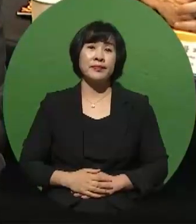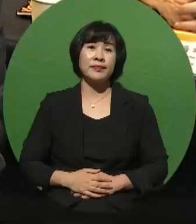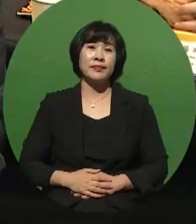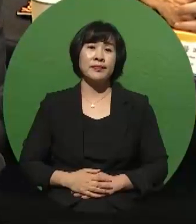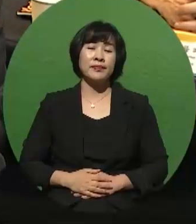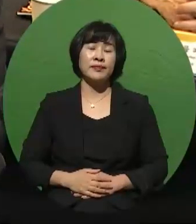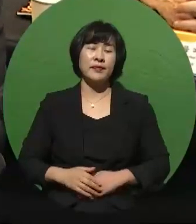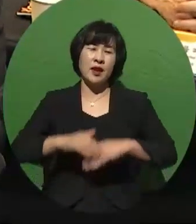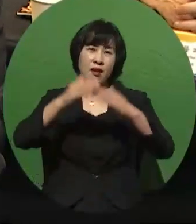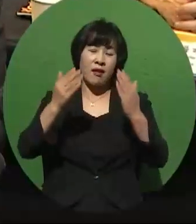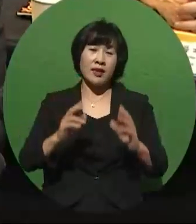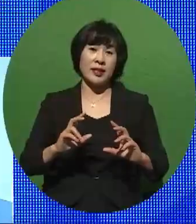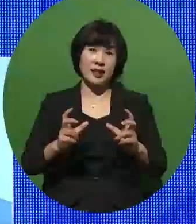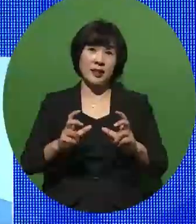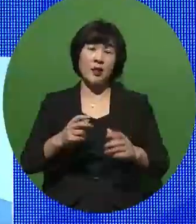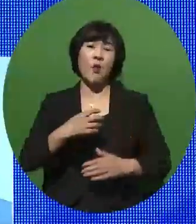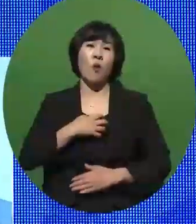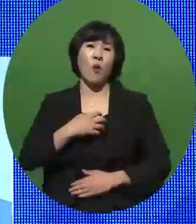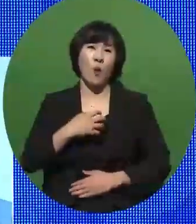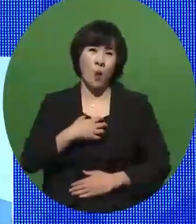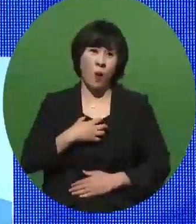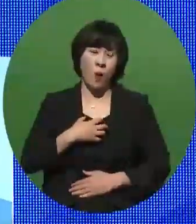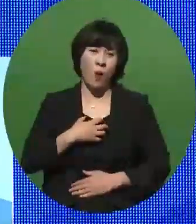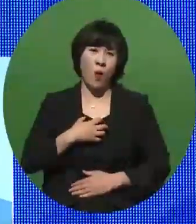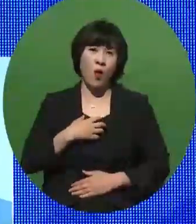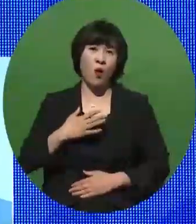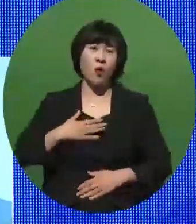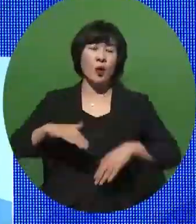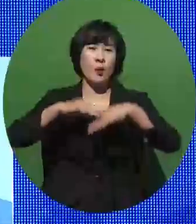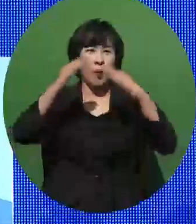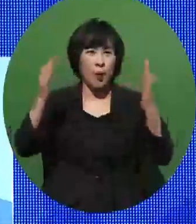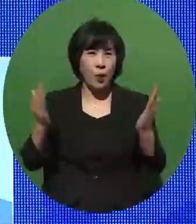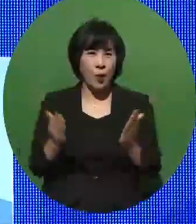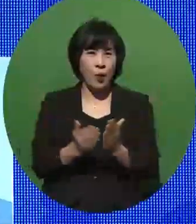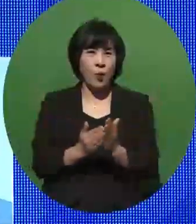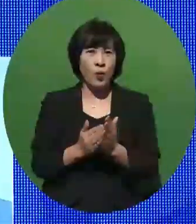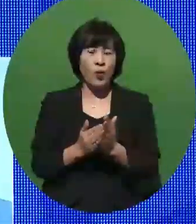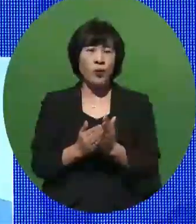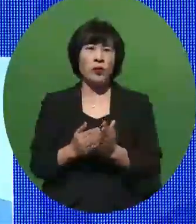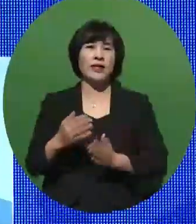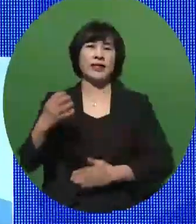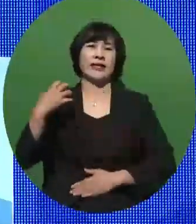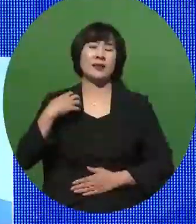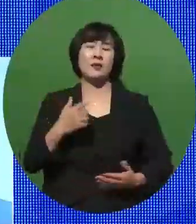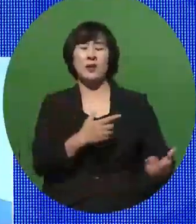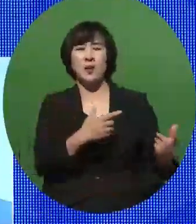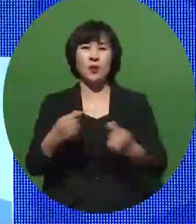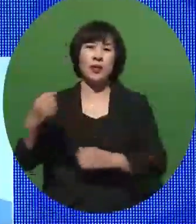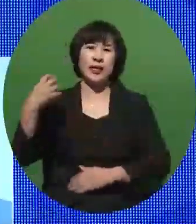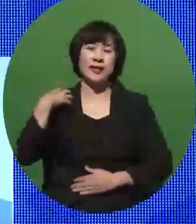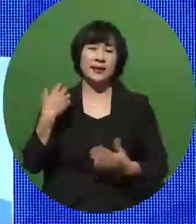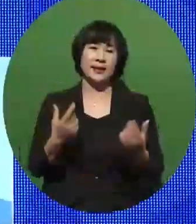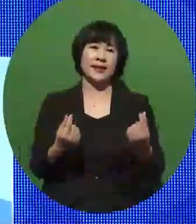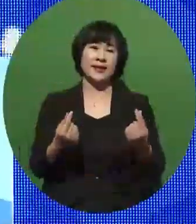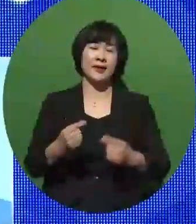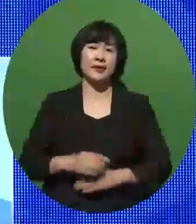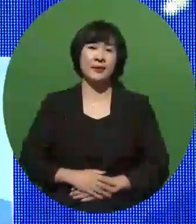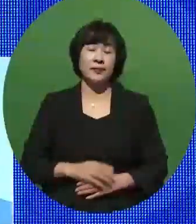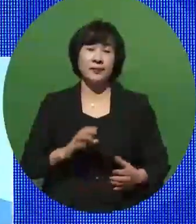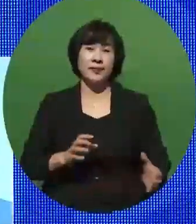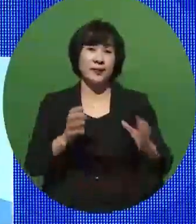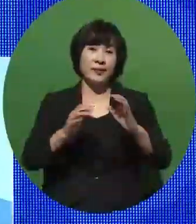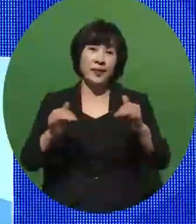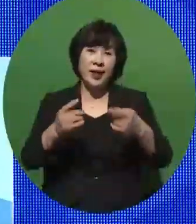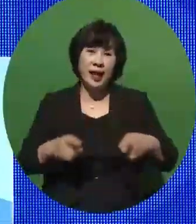and misuse of resources. There is even growing concern about the advanced science and technology